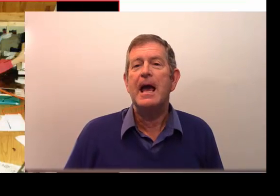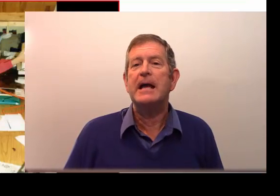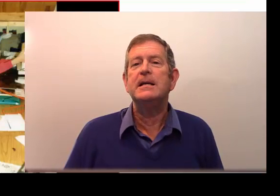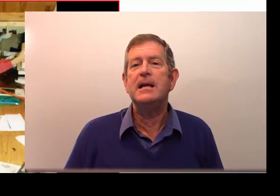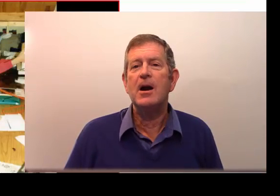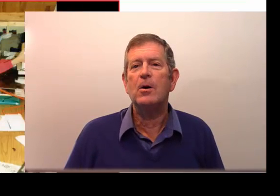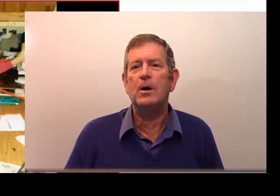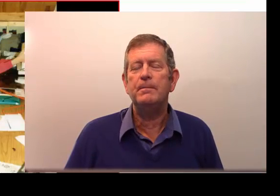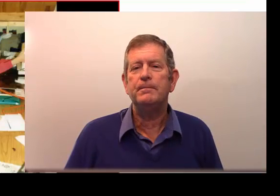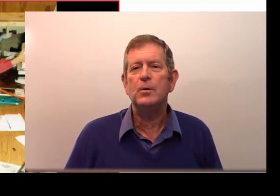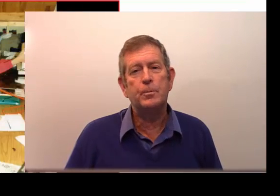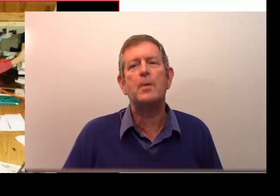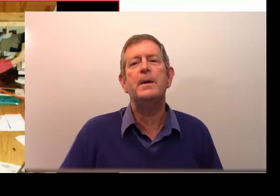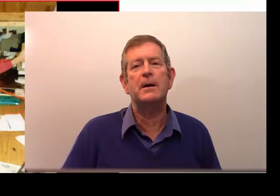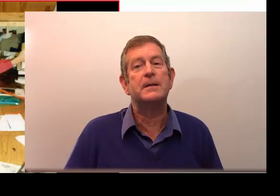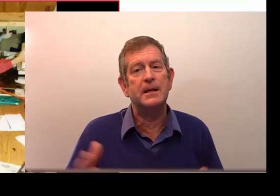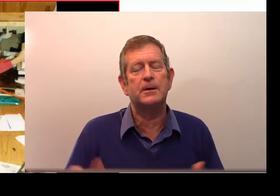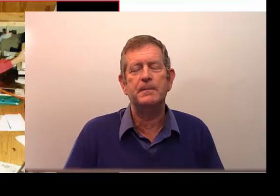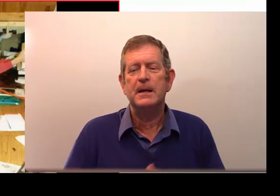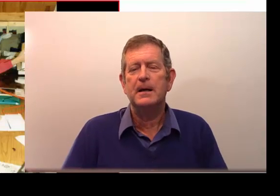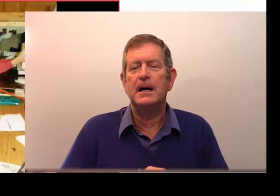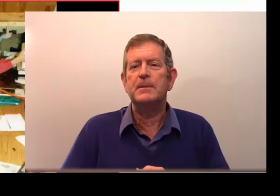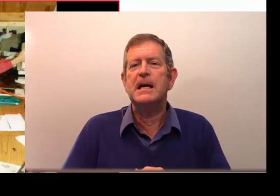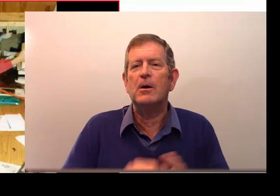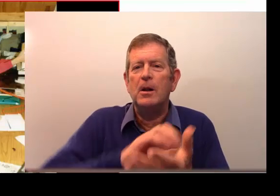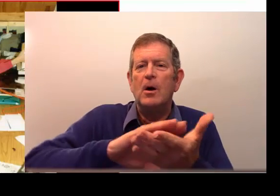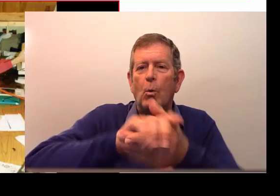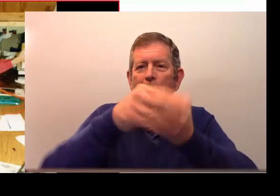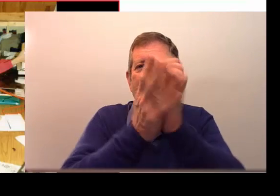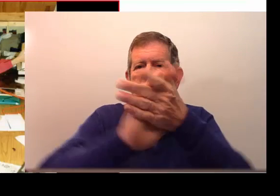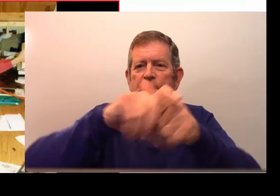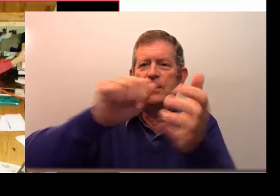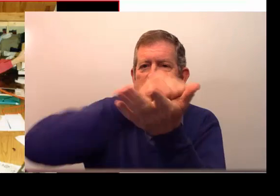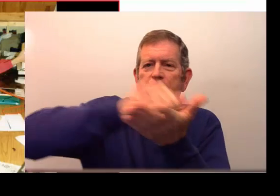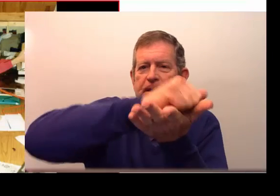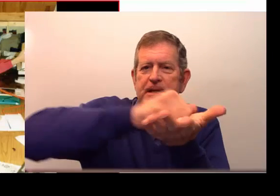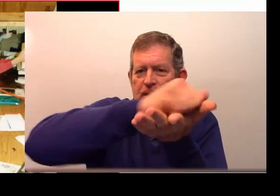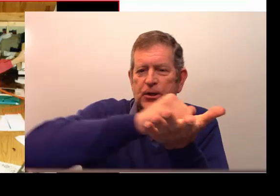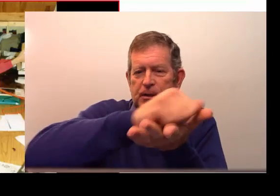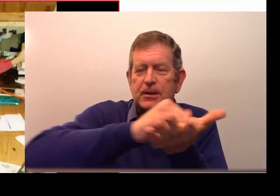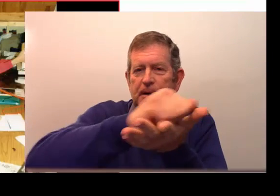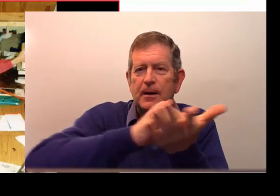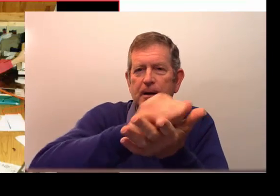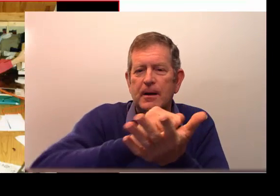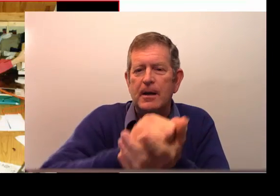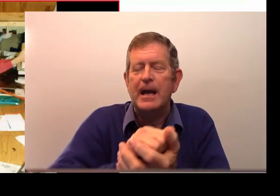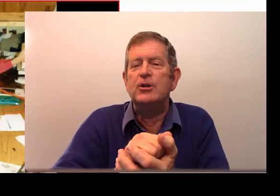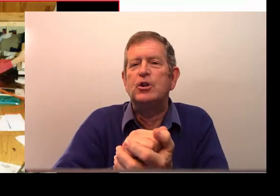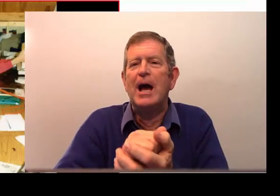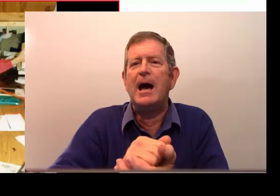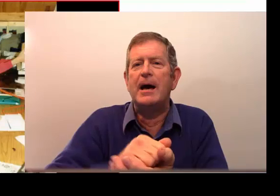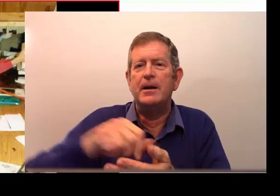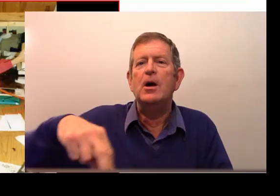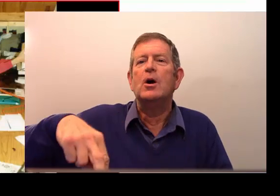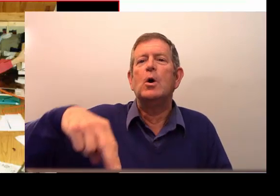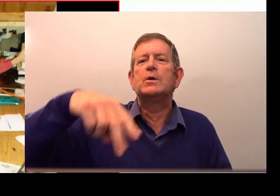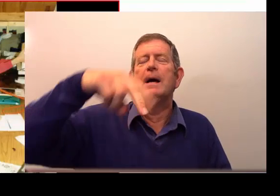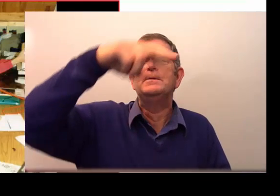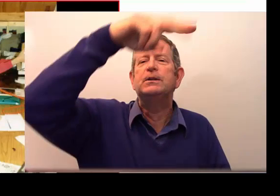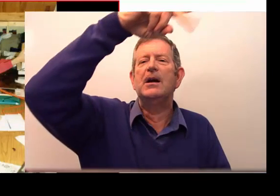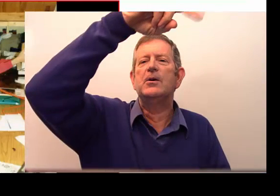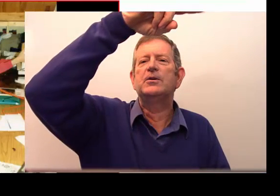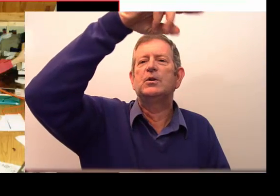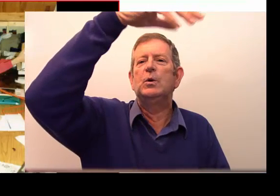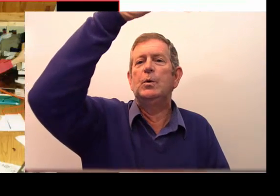TV, and Carol, who prepared dinner, Carol washes the dishes, and John